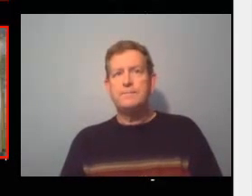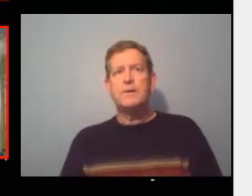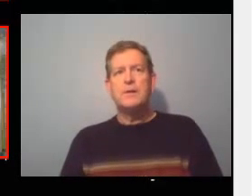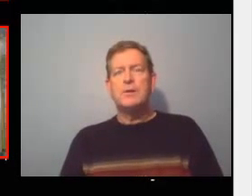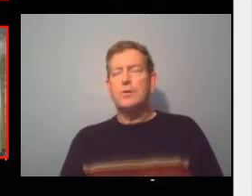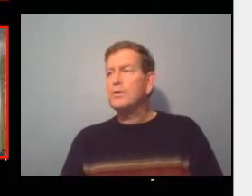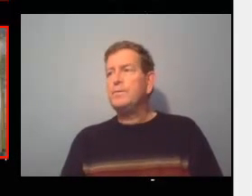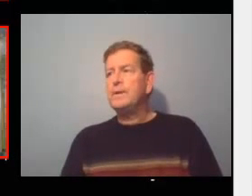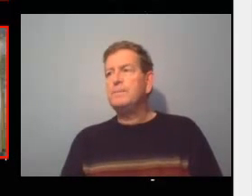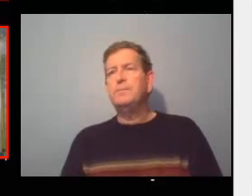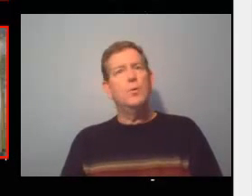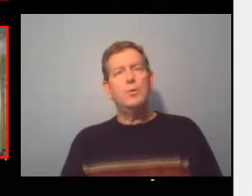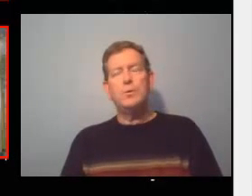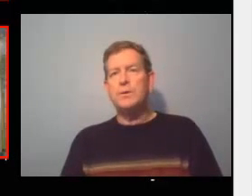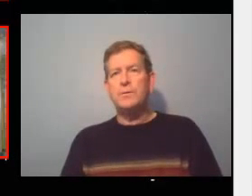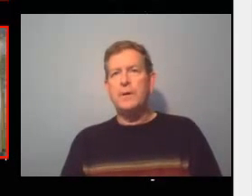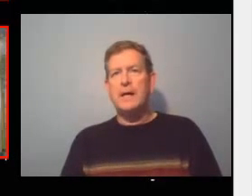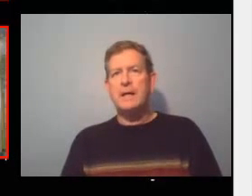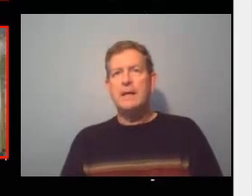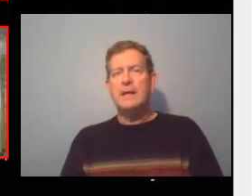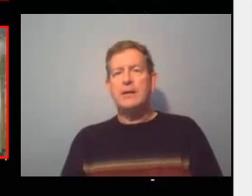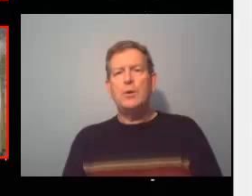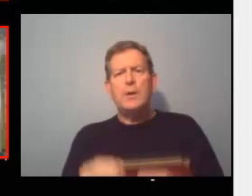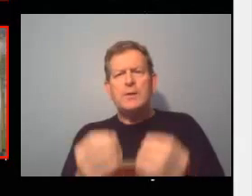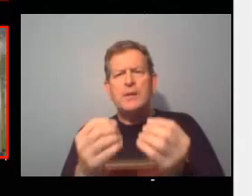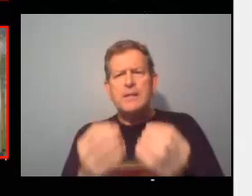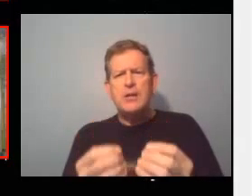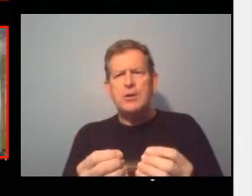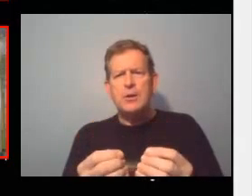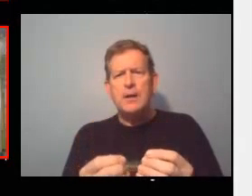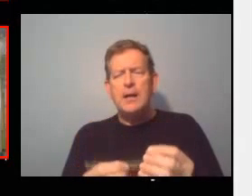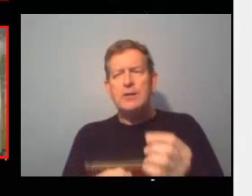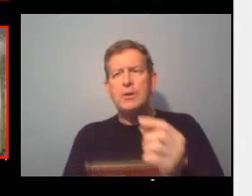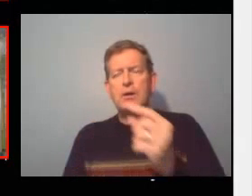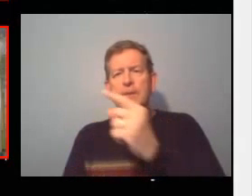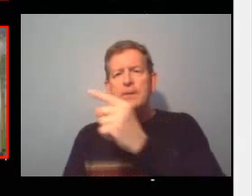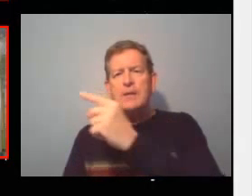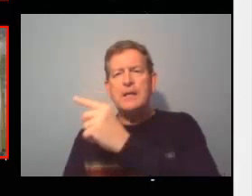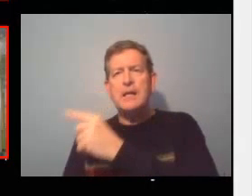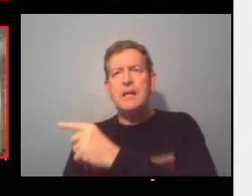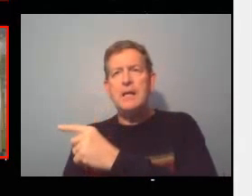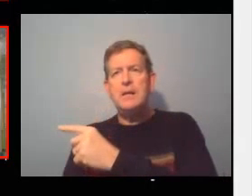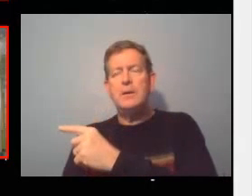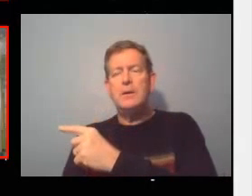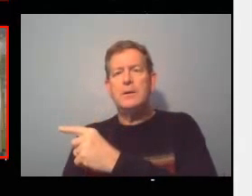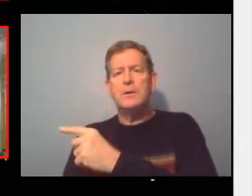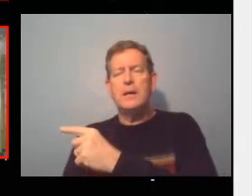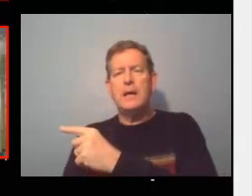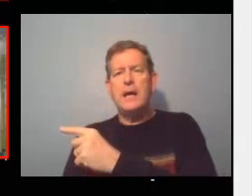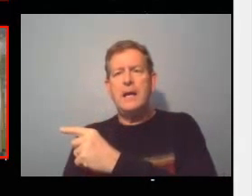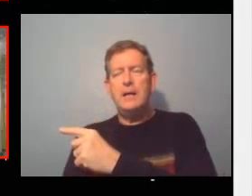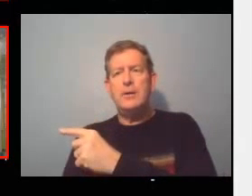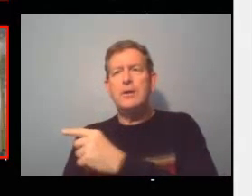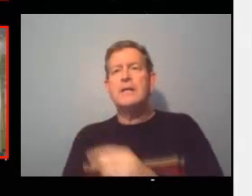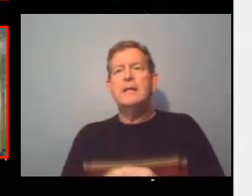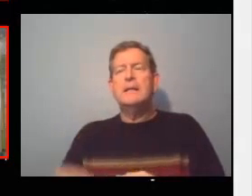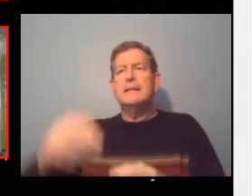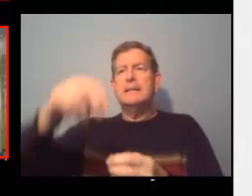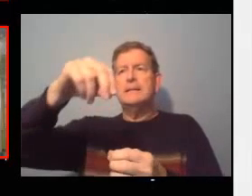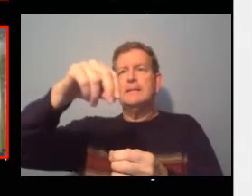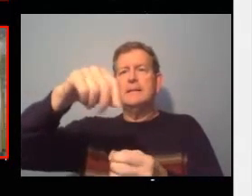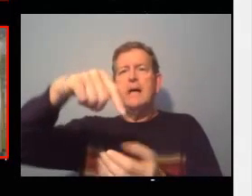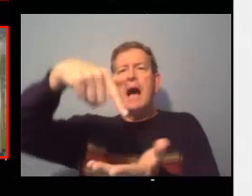Oui, je fais beaucoup de devoirs. Now you don't know how to say teacher, and so you could simply say il or elle. You could